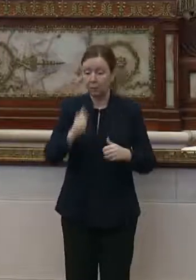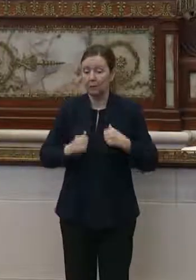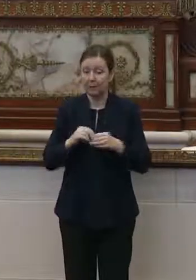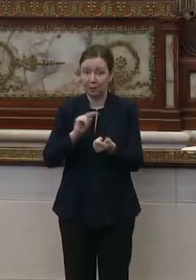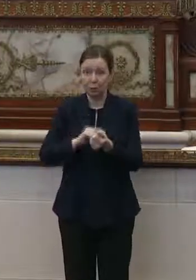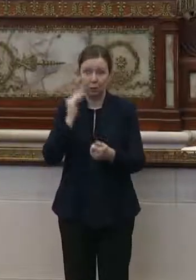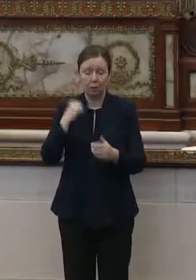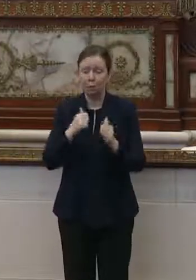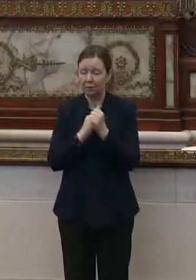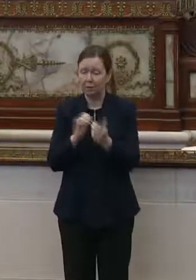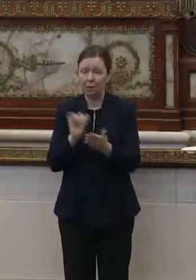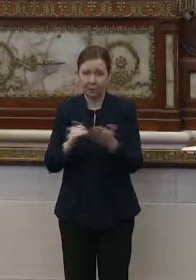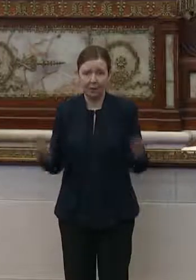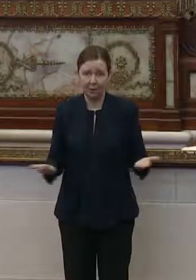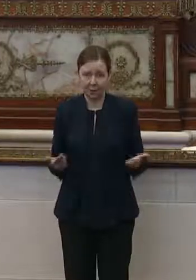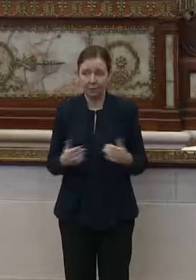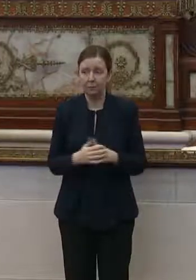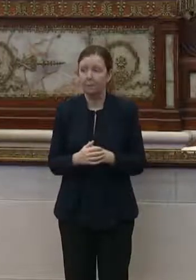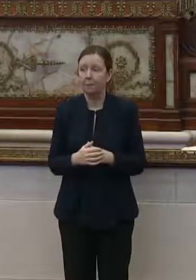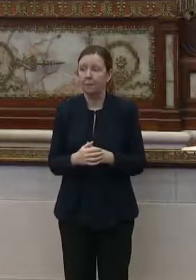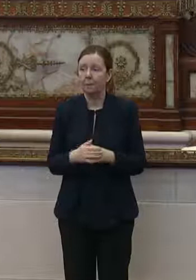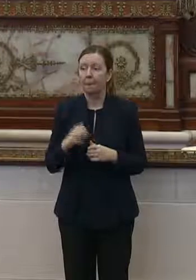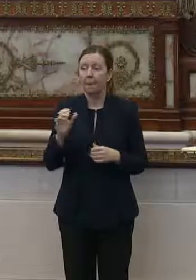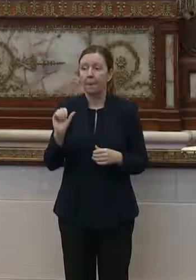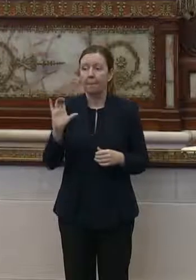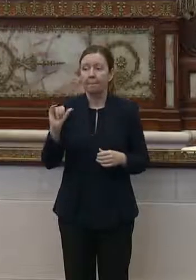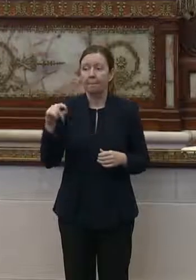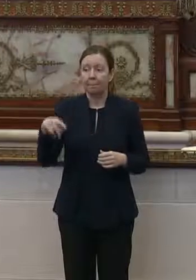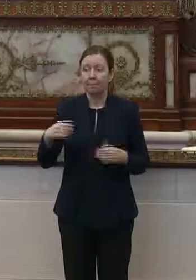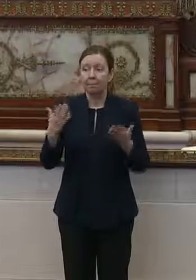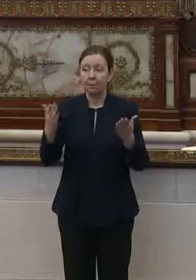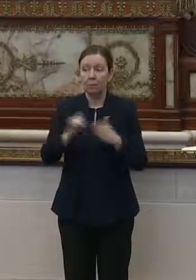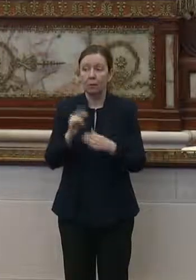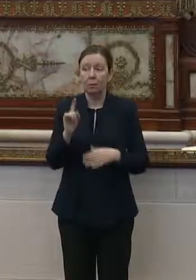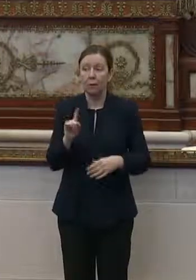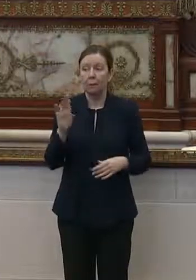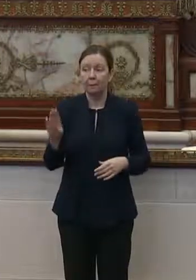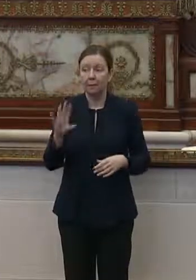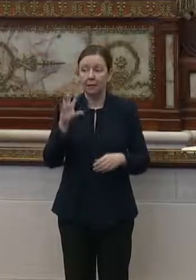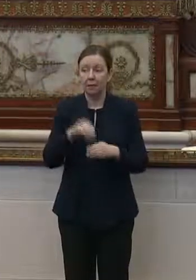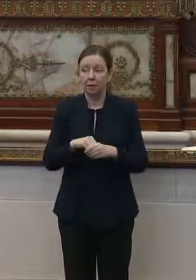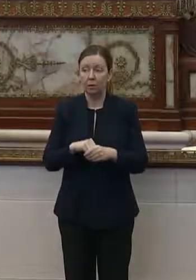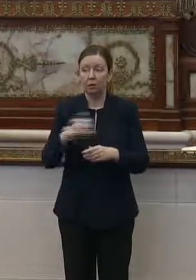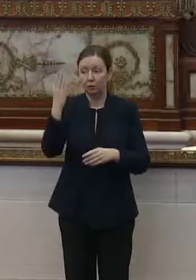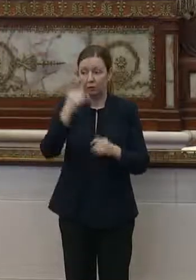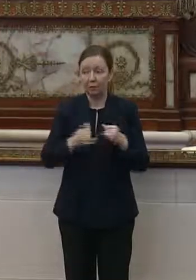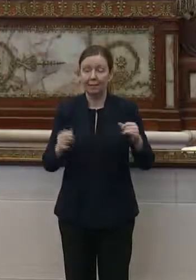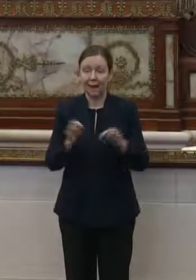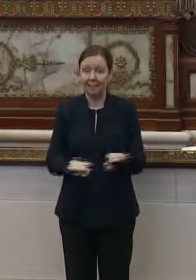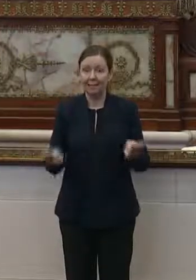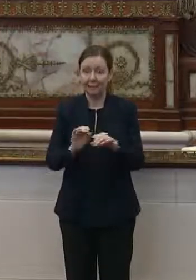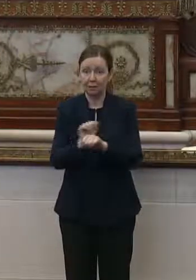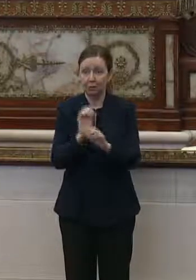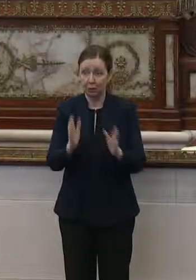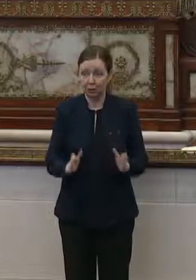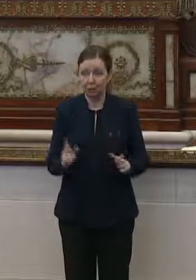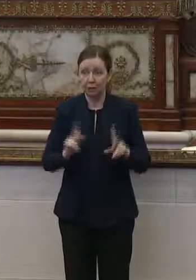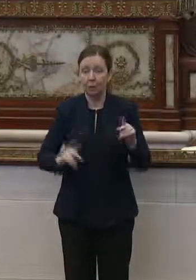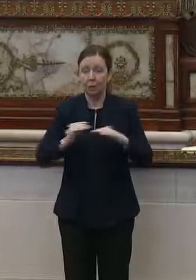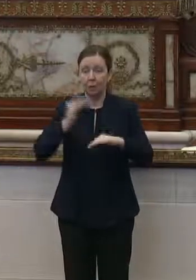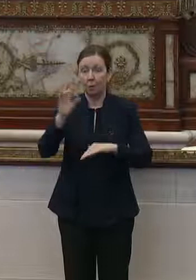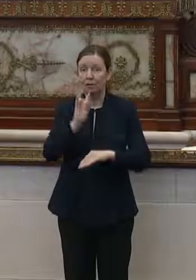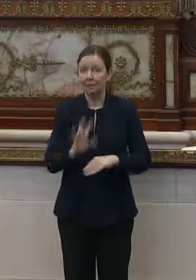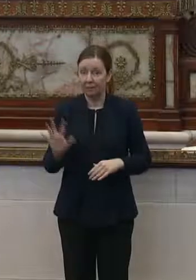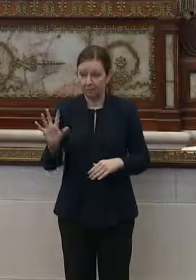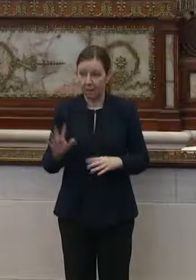we followed that recommendation here. The ACIP recommended that Phase 1B include frontline essential workers, and persons over 75